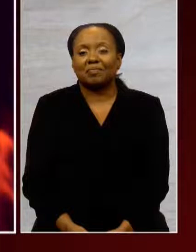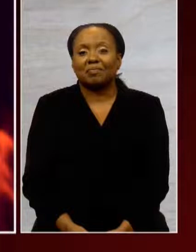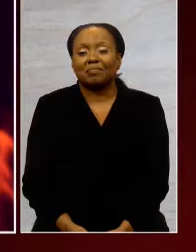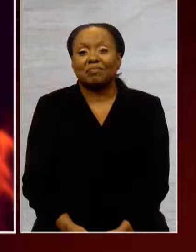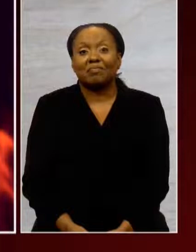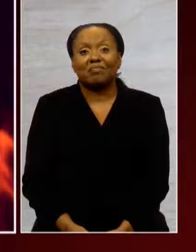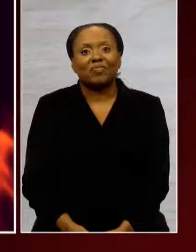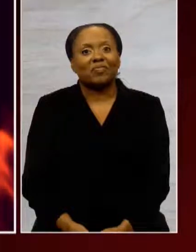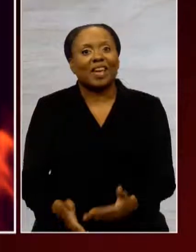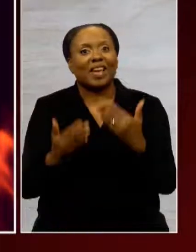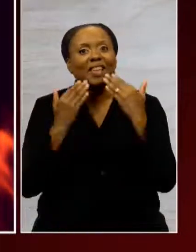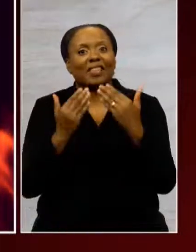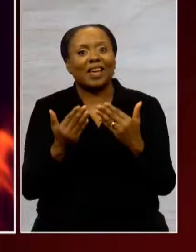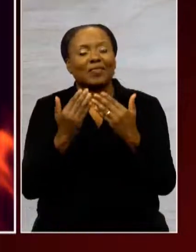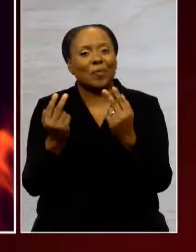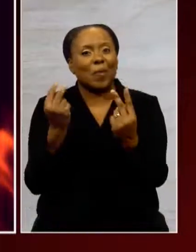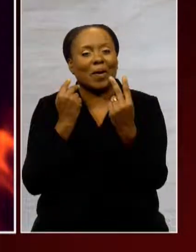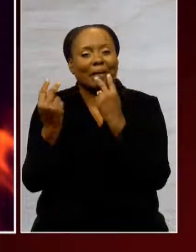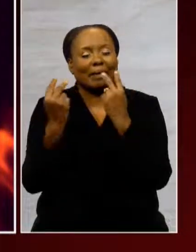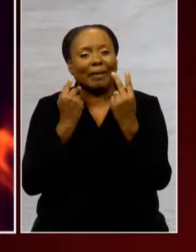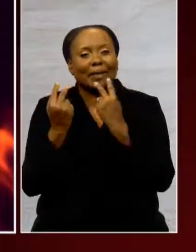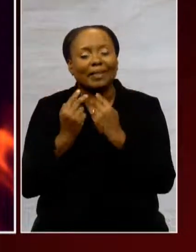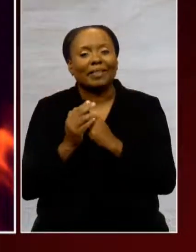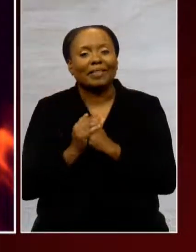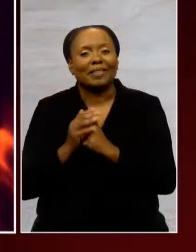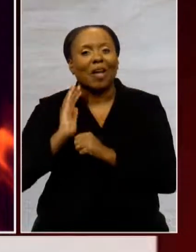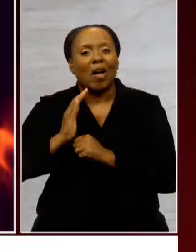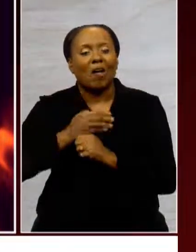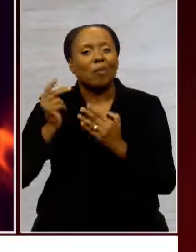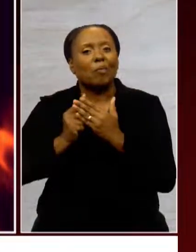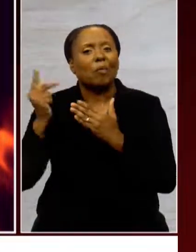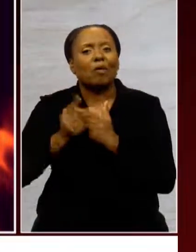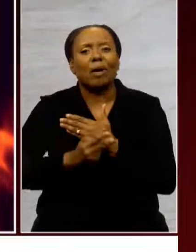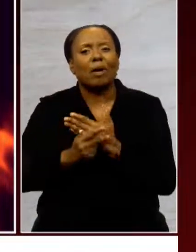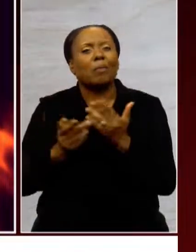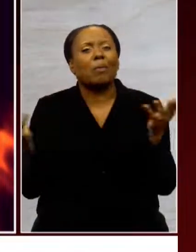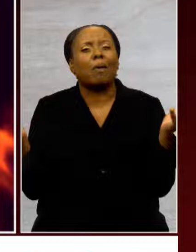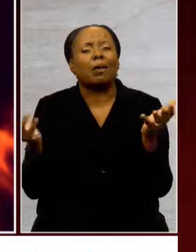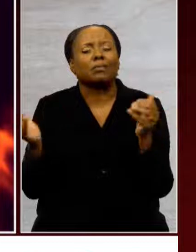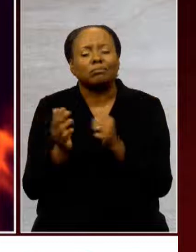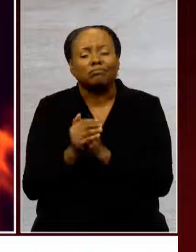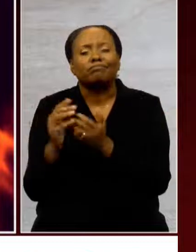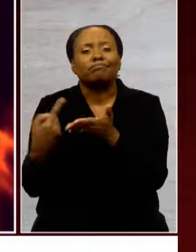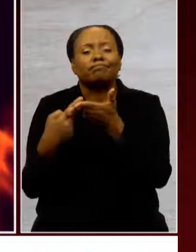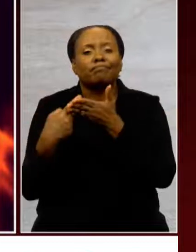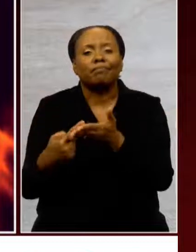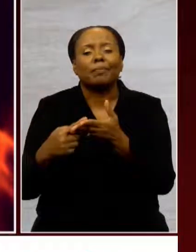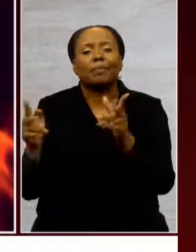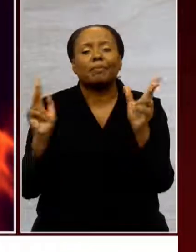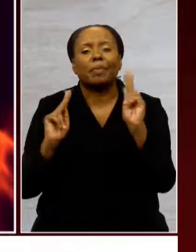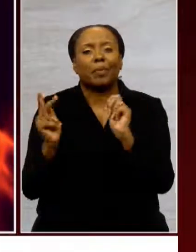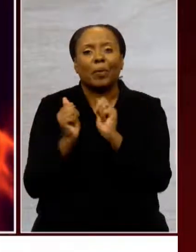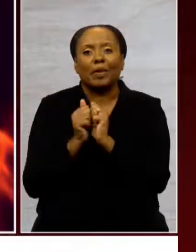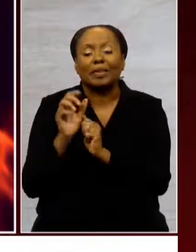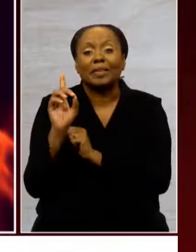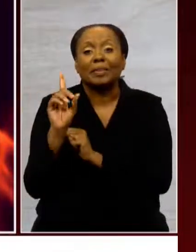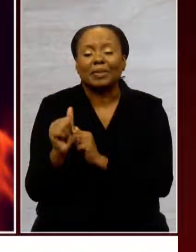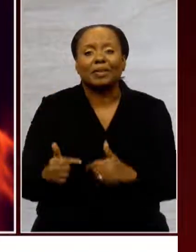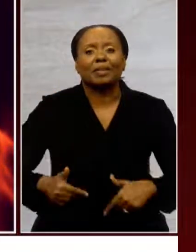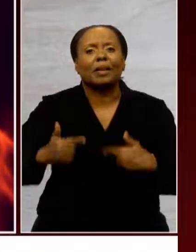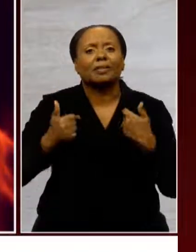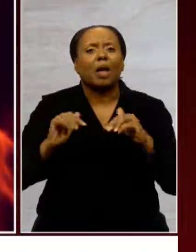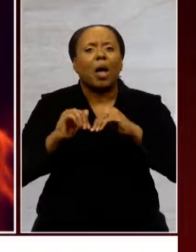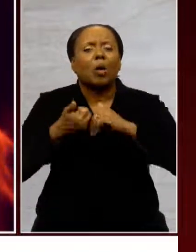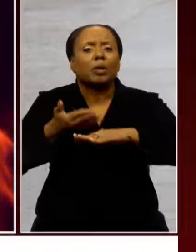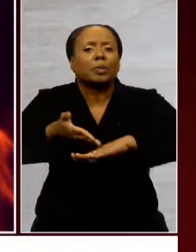Thanks for staying with us on The People's Business as we focus on making the lives of those with disabilities a whole lot better